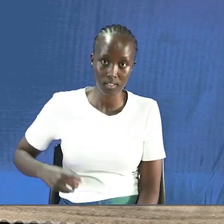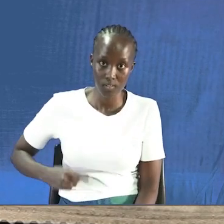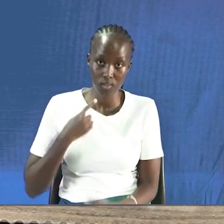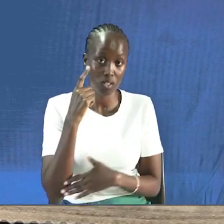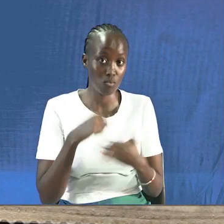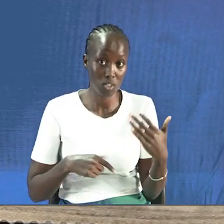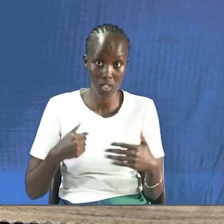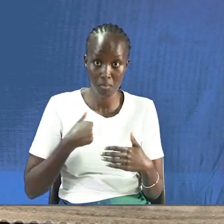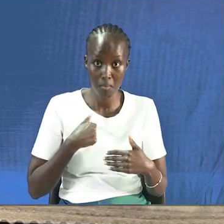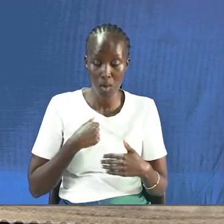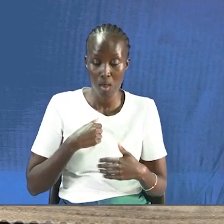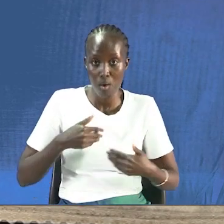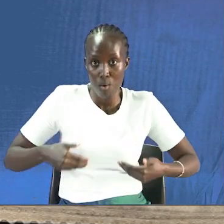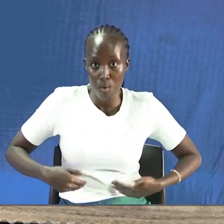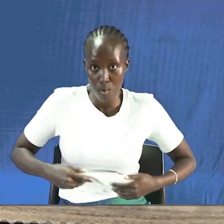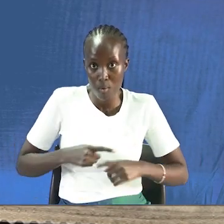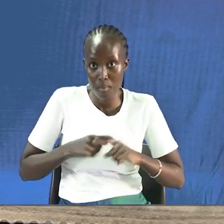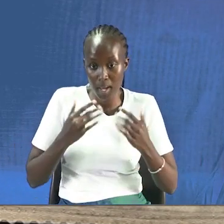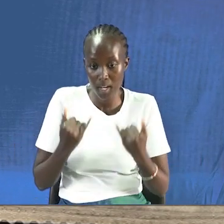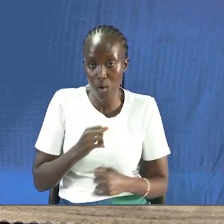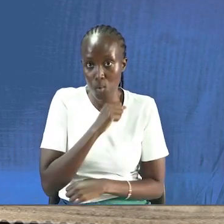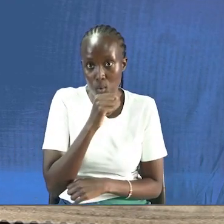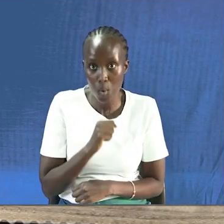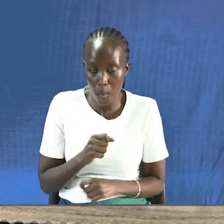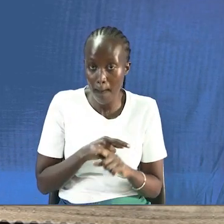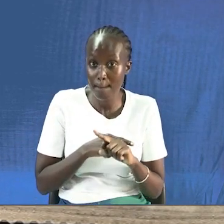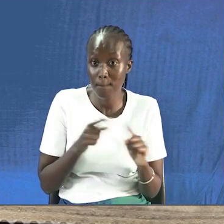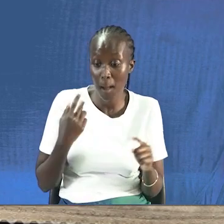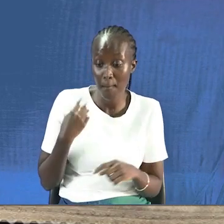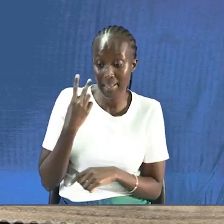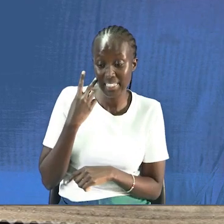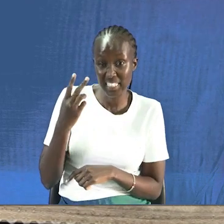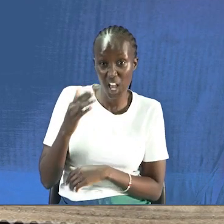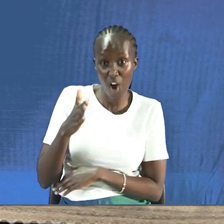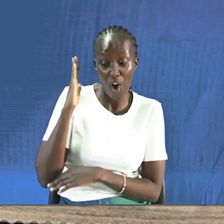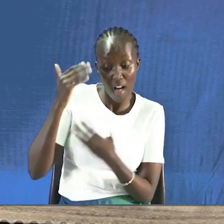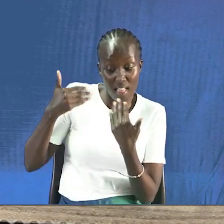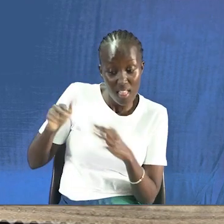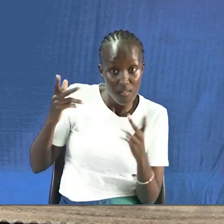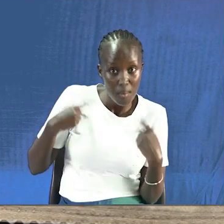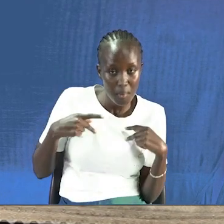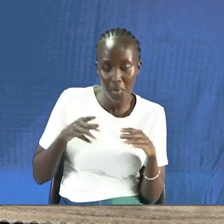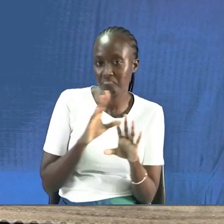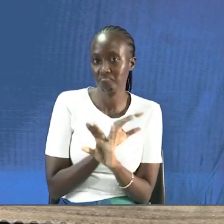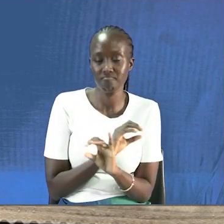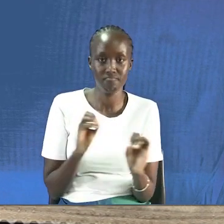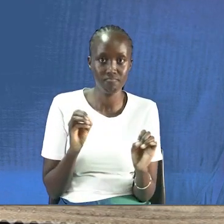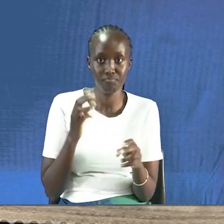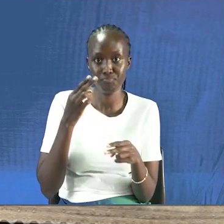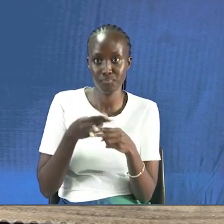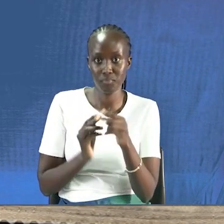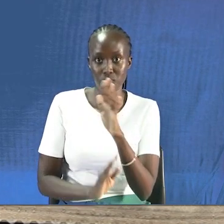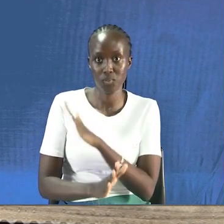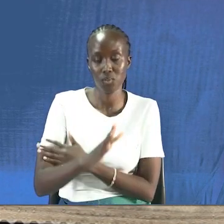and now I'm old and I have never seen the Lord living his own. In the name